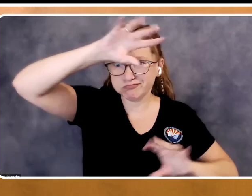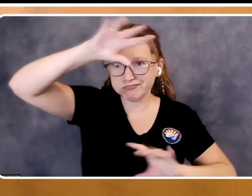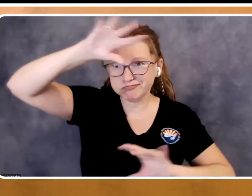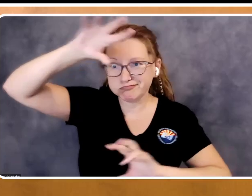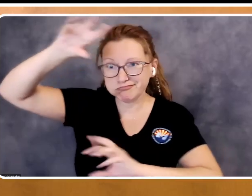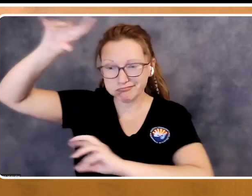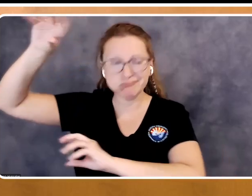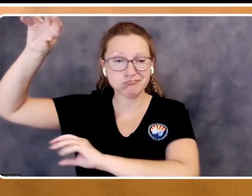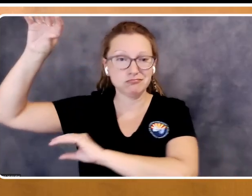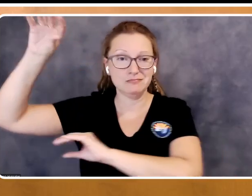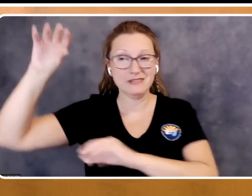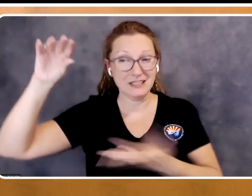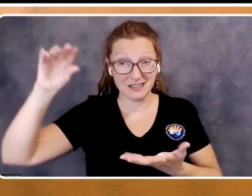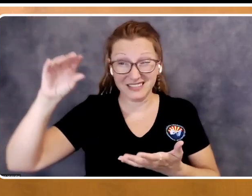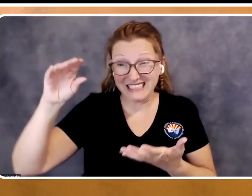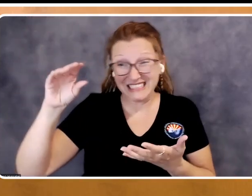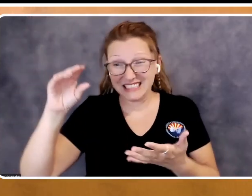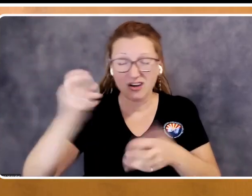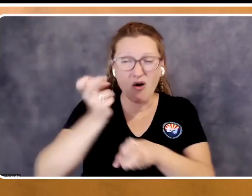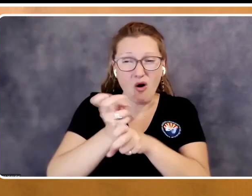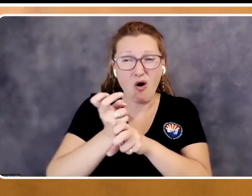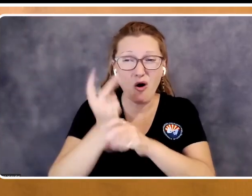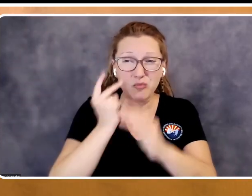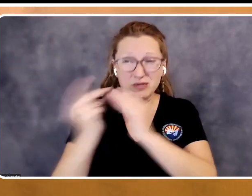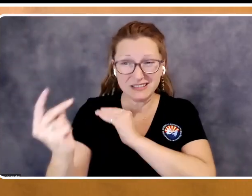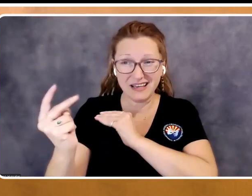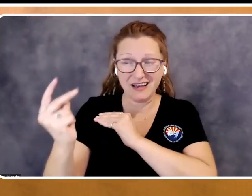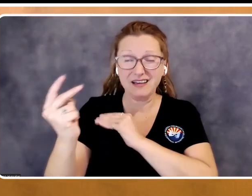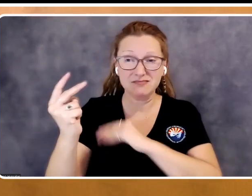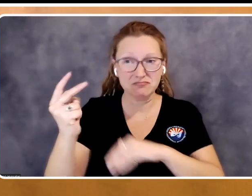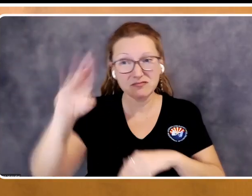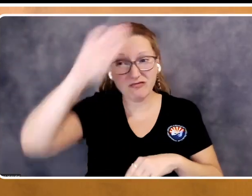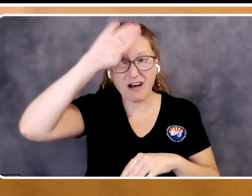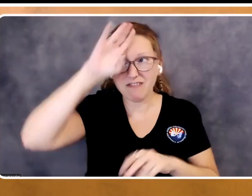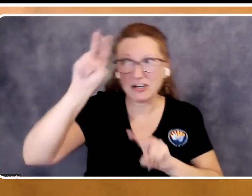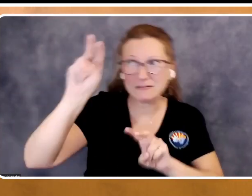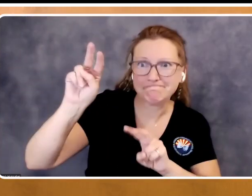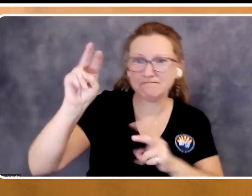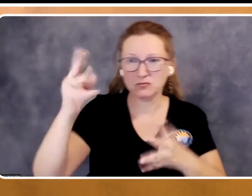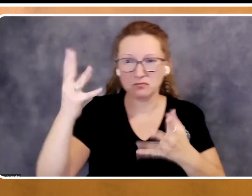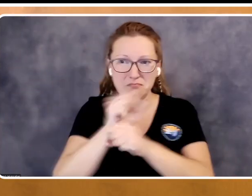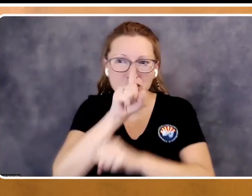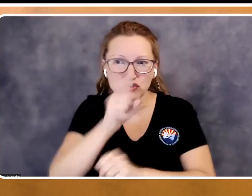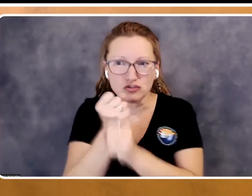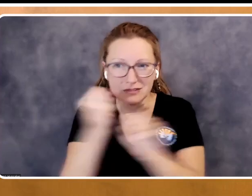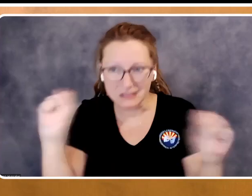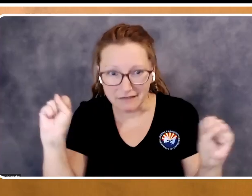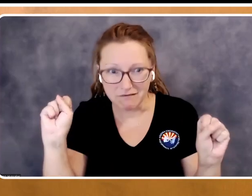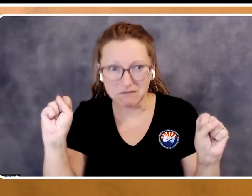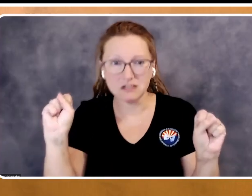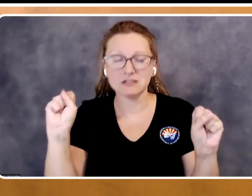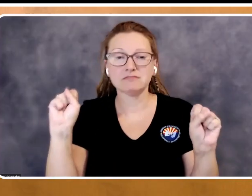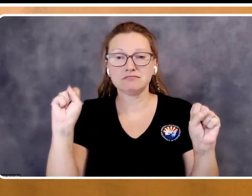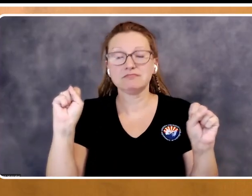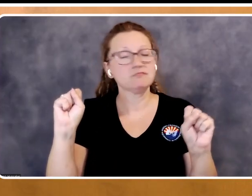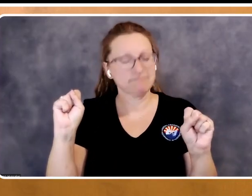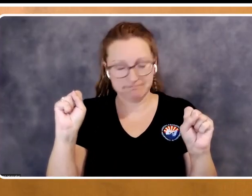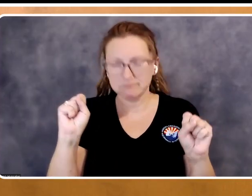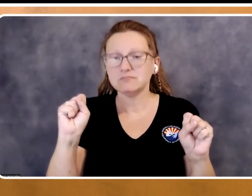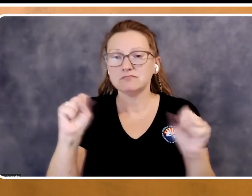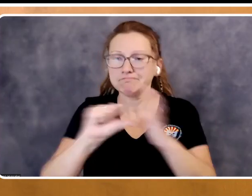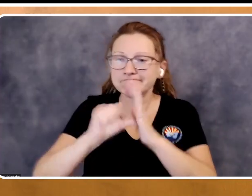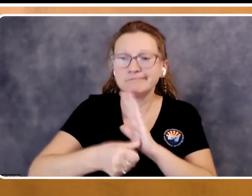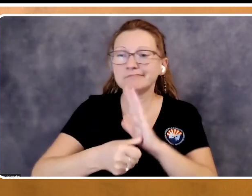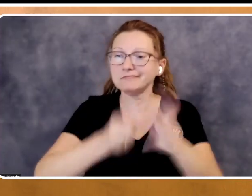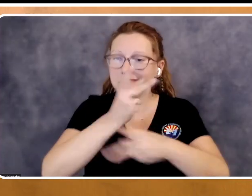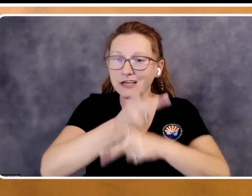and it's going to be a little unpredictable for the firefighters out there, but good safety messages: take care of yourself,